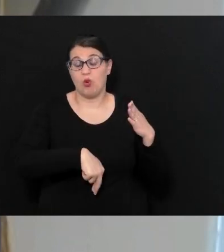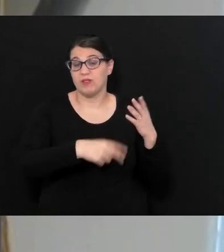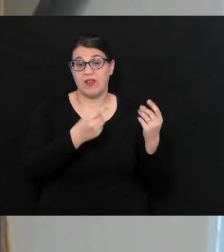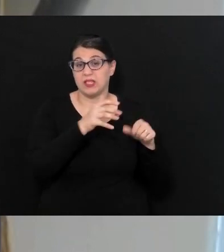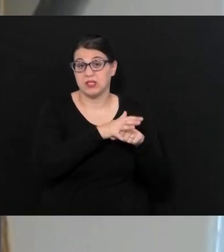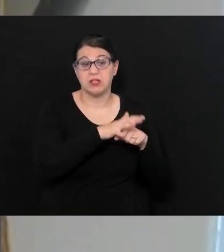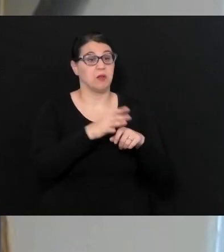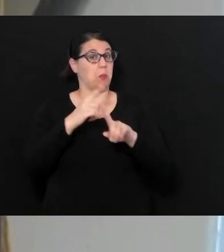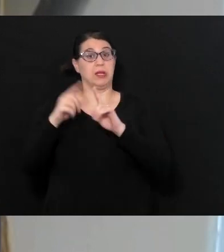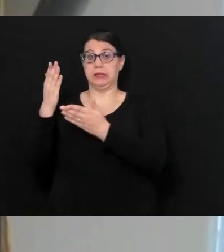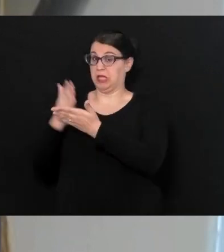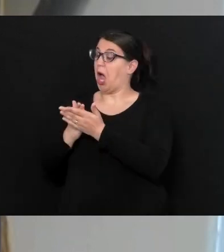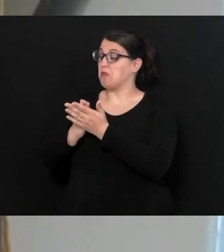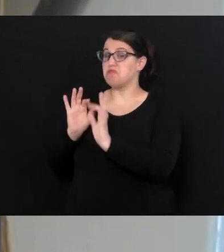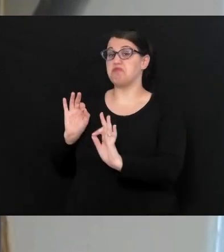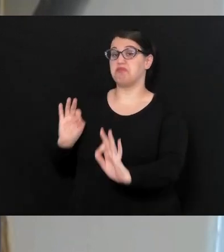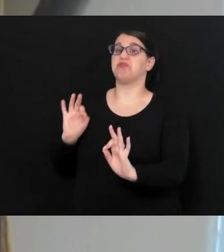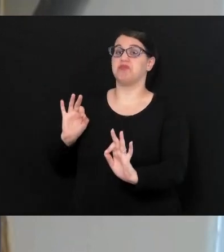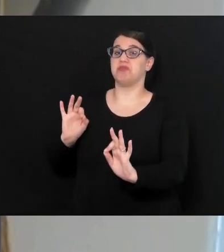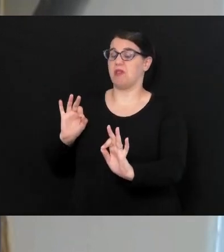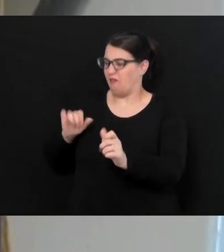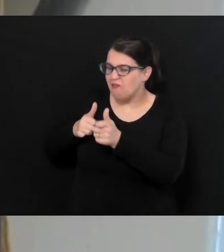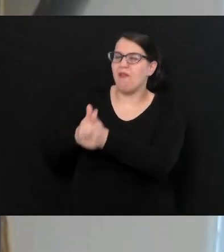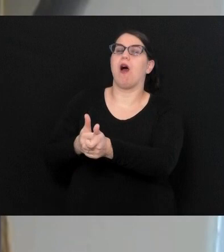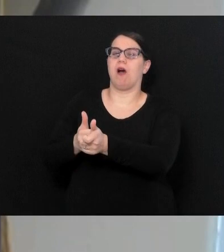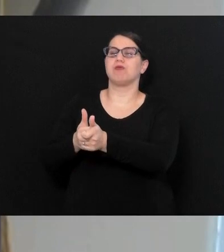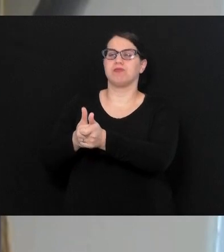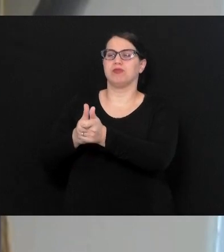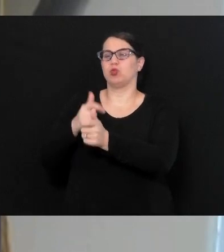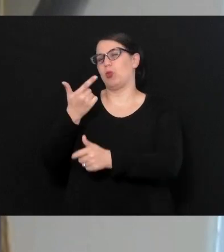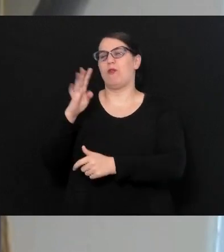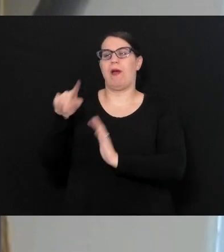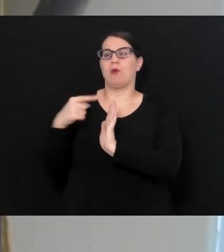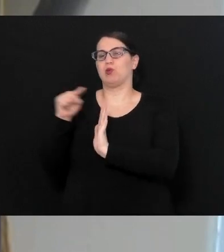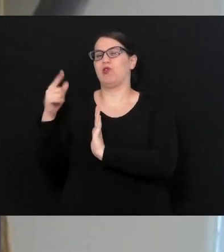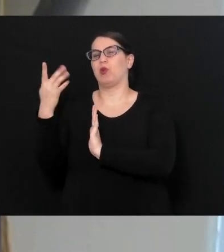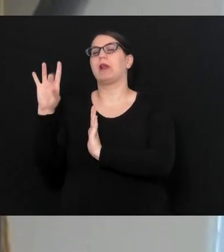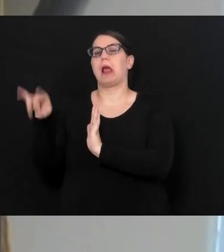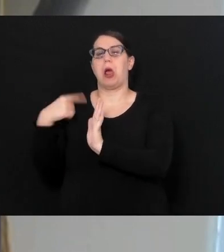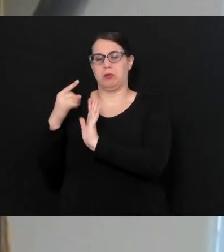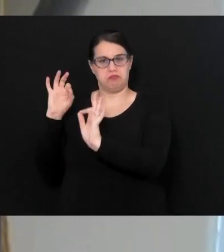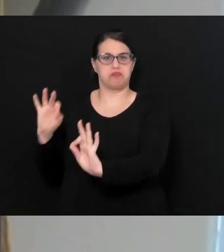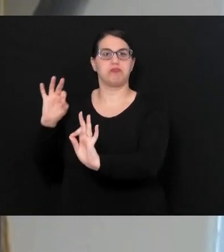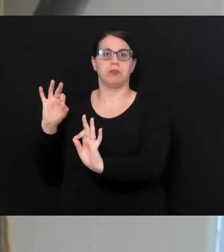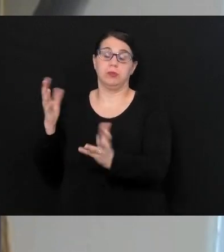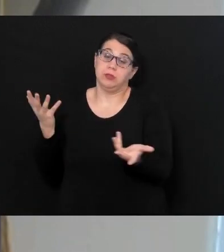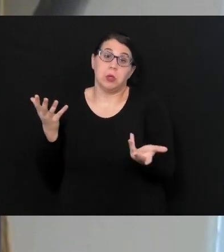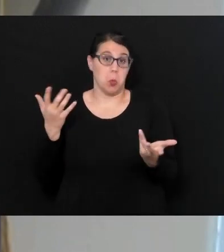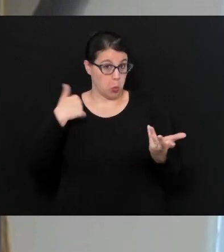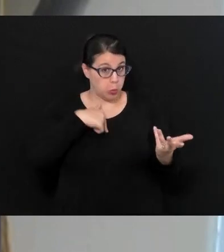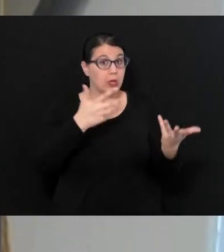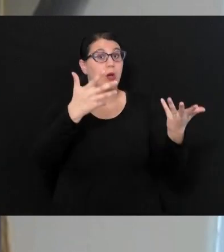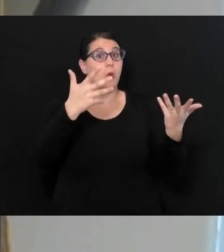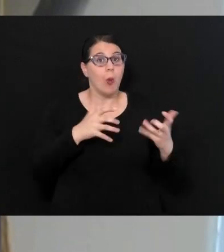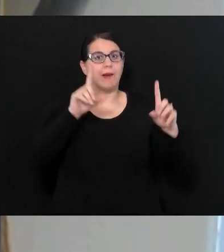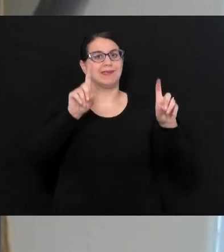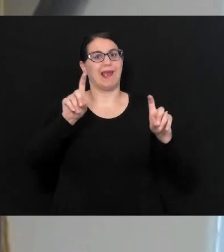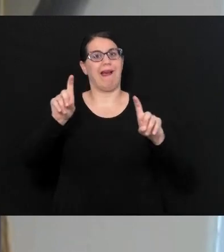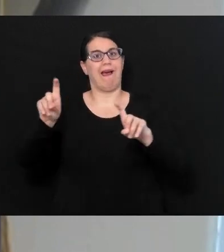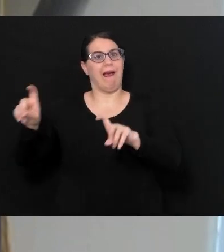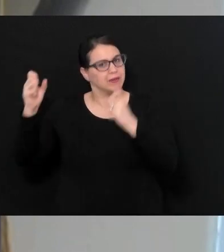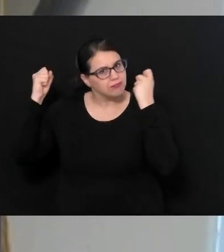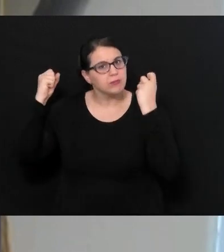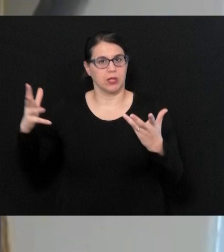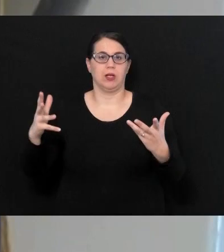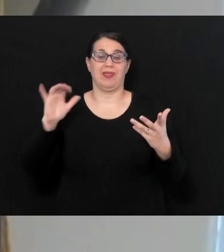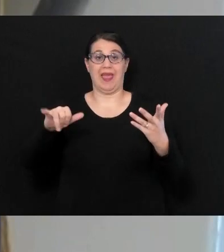who can meet that turnaround time. So we're very focused on more testing. As the governor says, we are going to test. That's how we identify folks in the